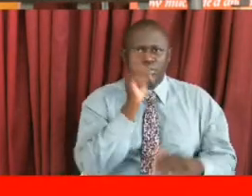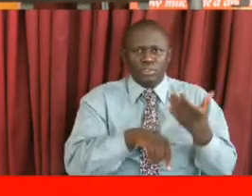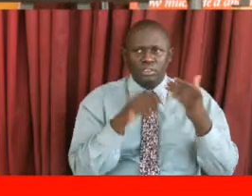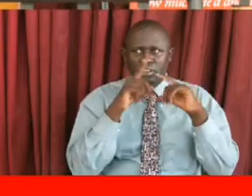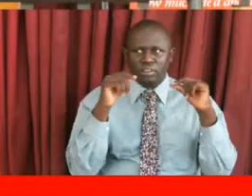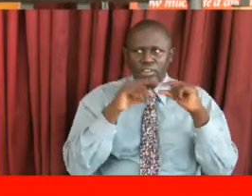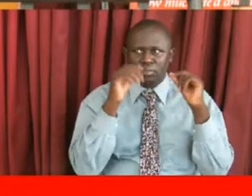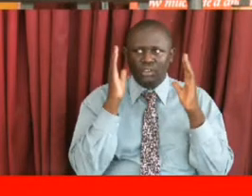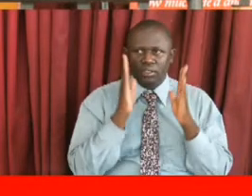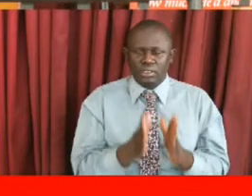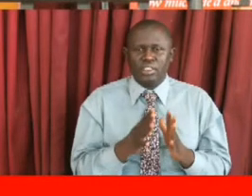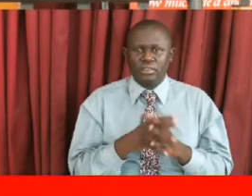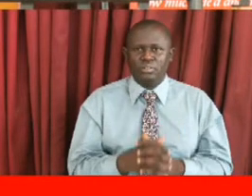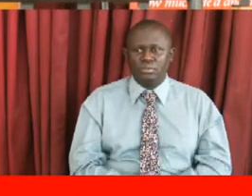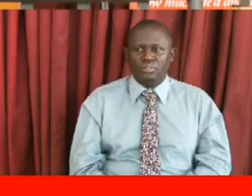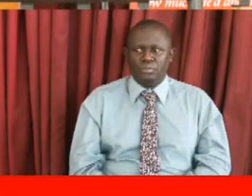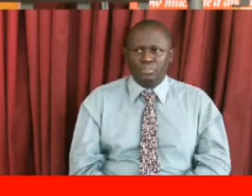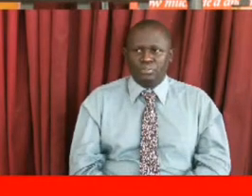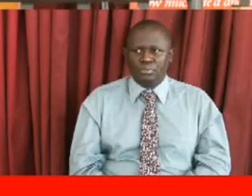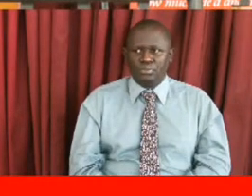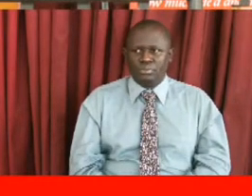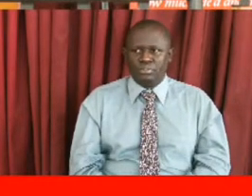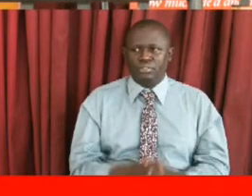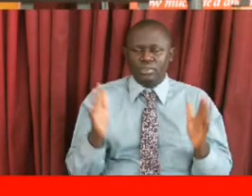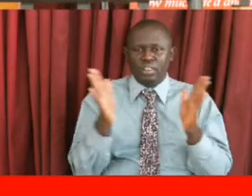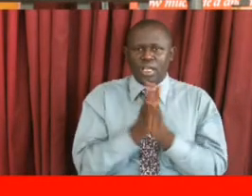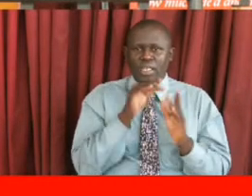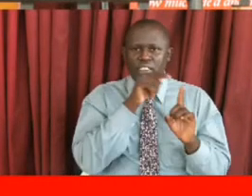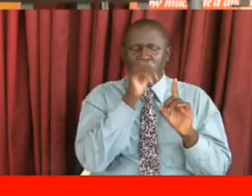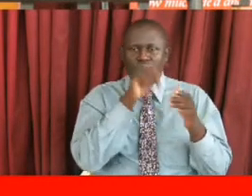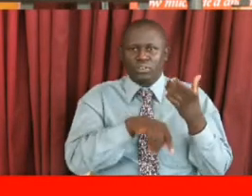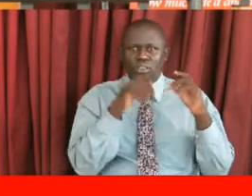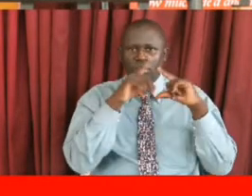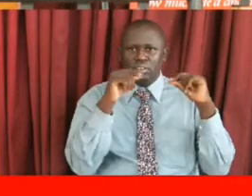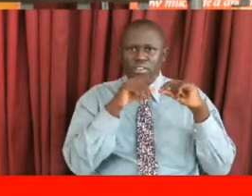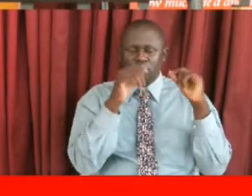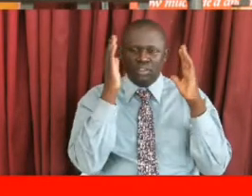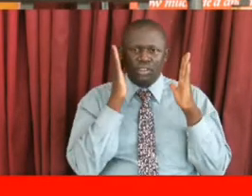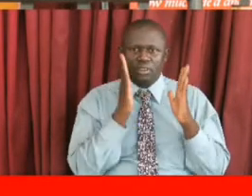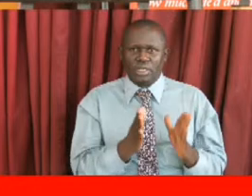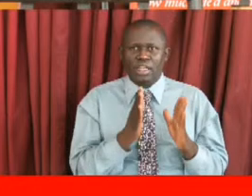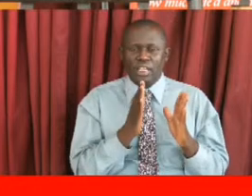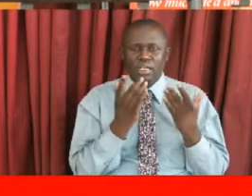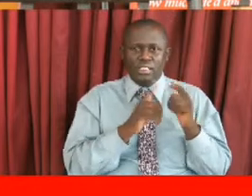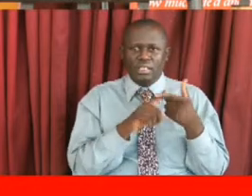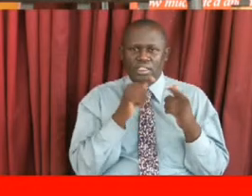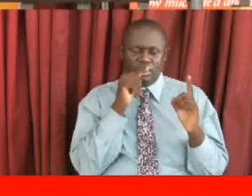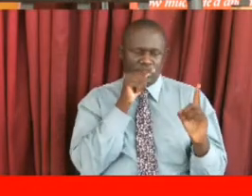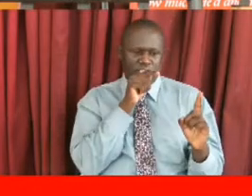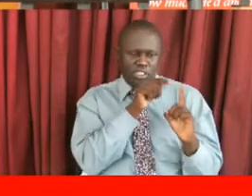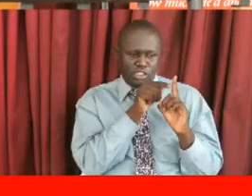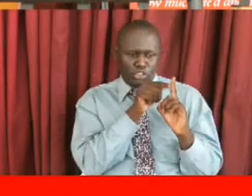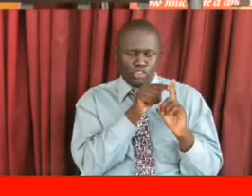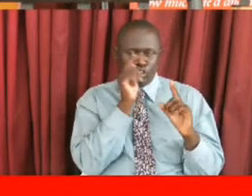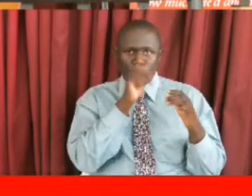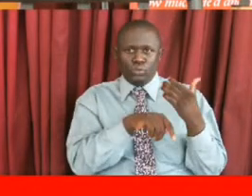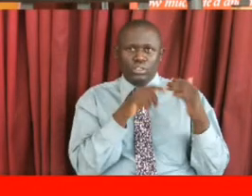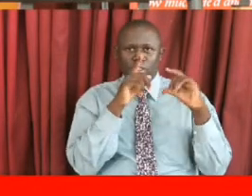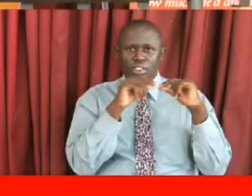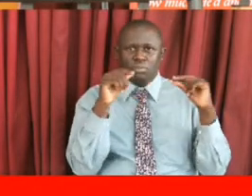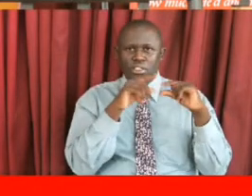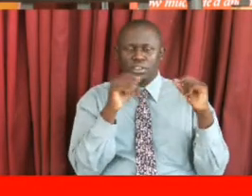messenger amen and he is the messenger and this is the message he